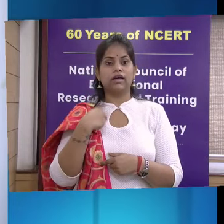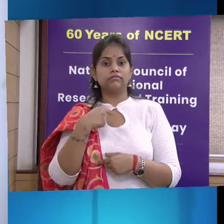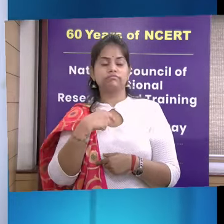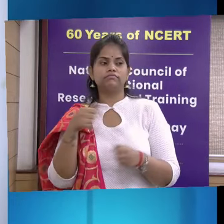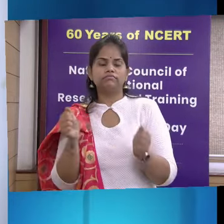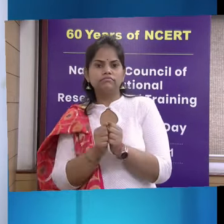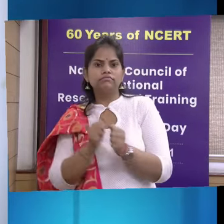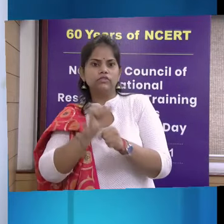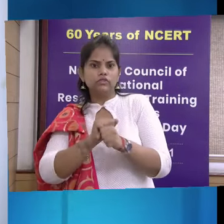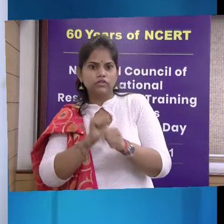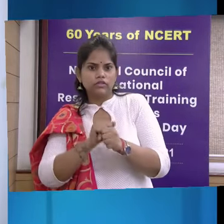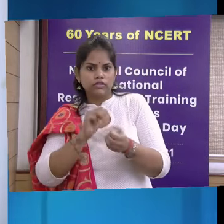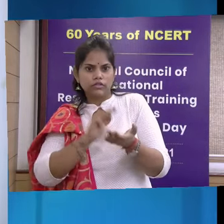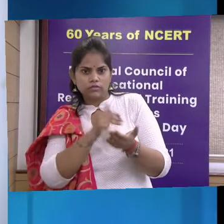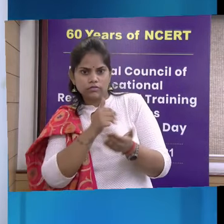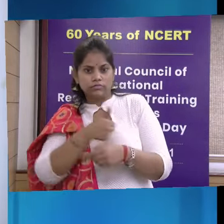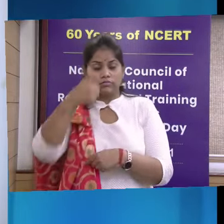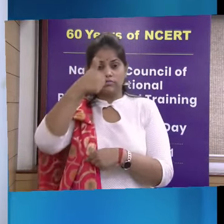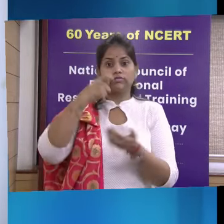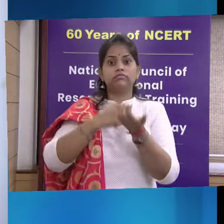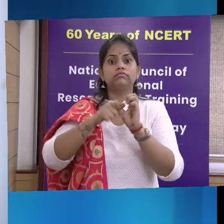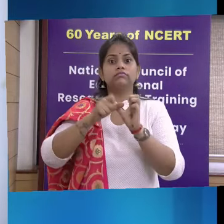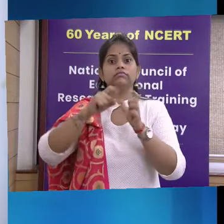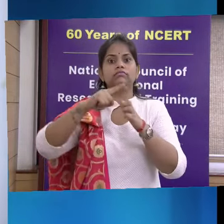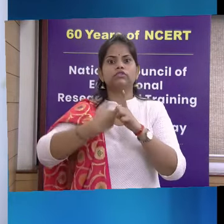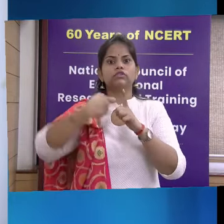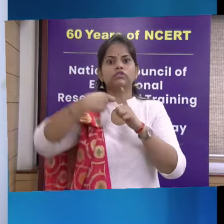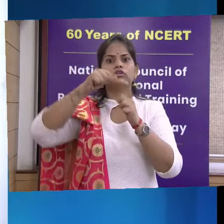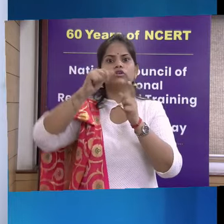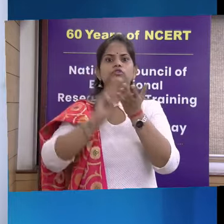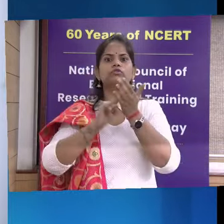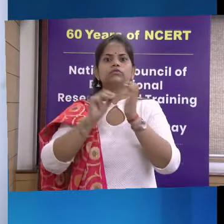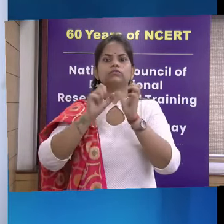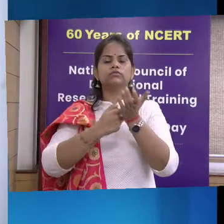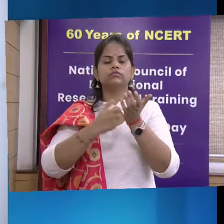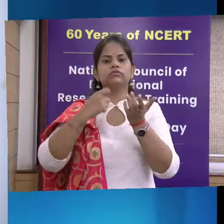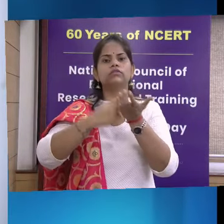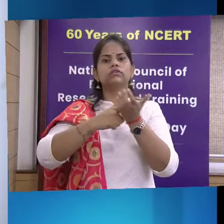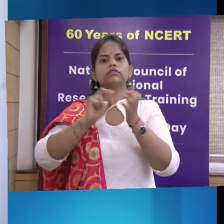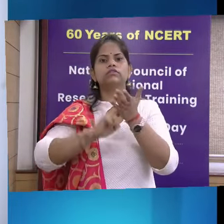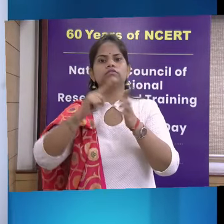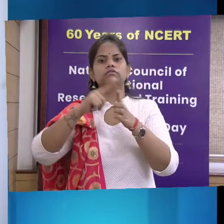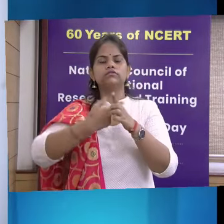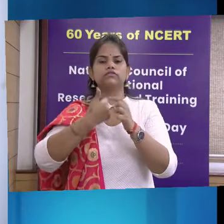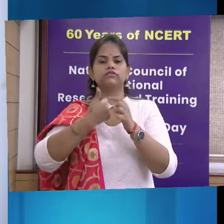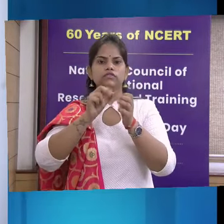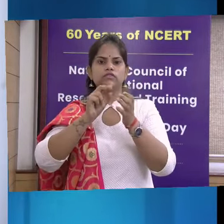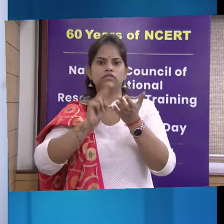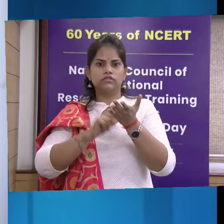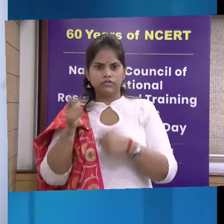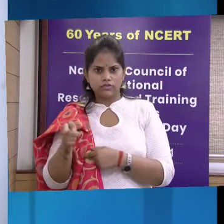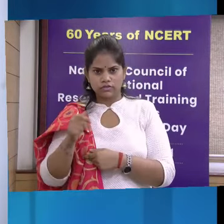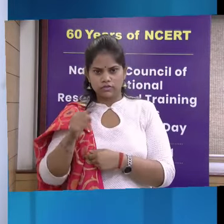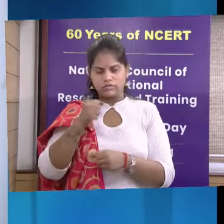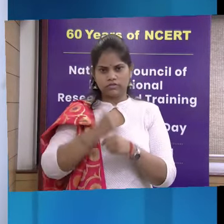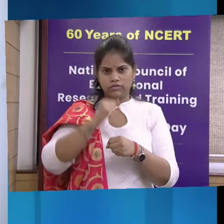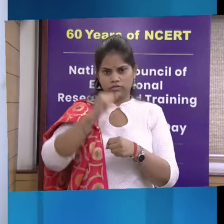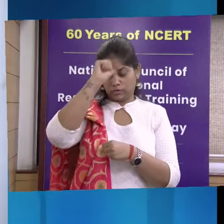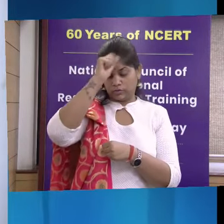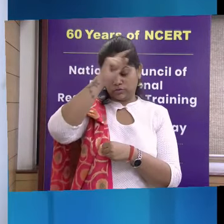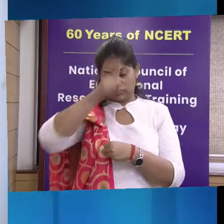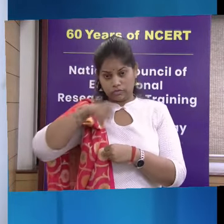Ministry, Dr. Rajkumar Ranjan Singh Ji, Honorable Minister of State for Education, Government of India.